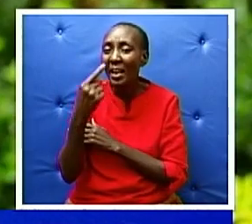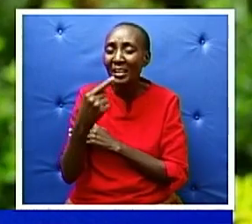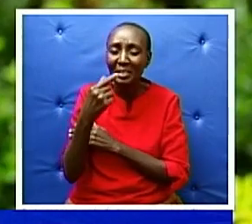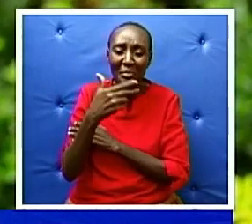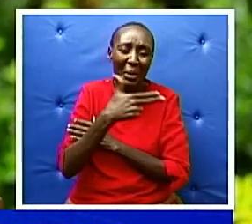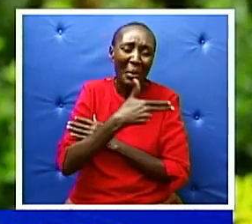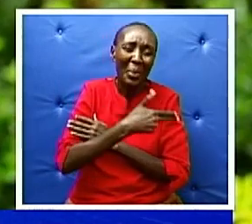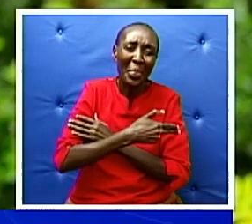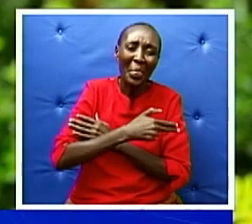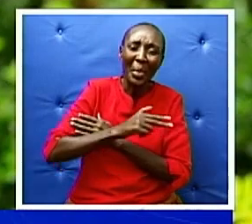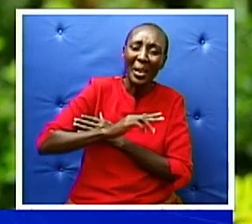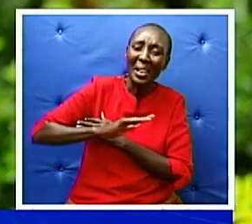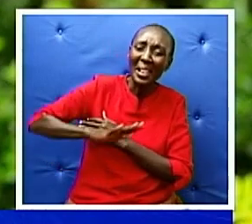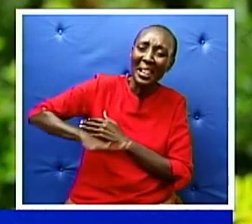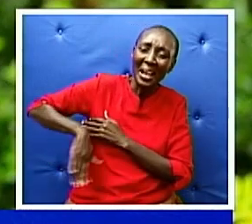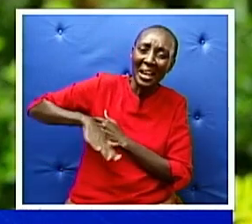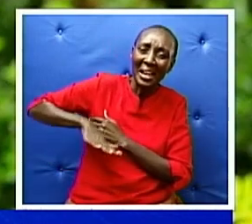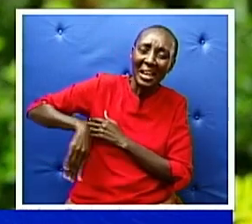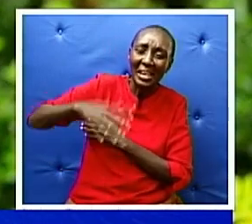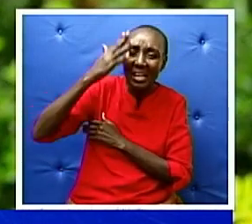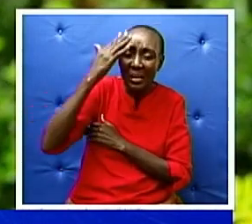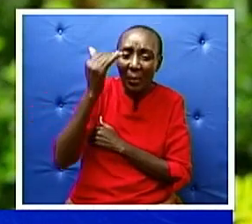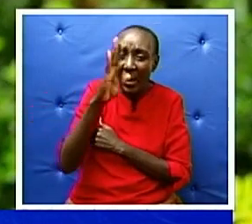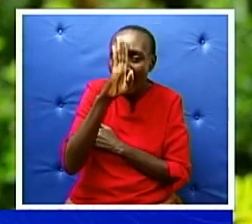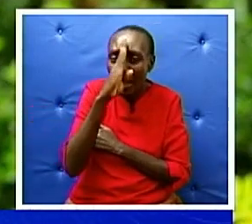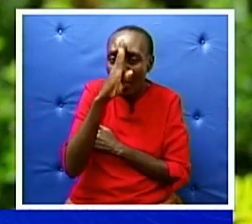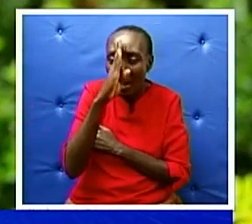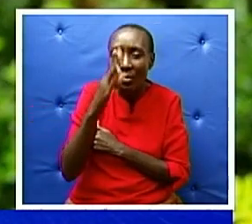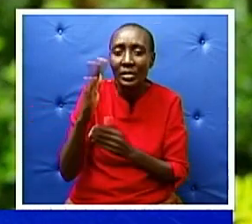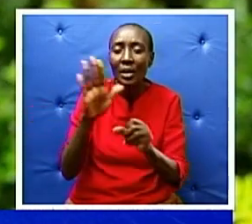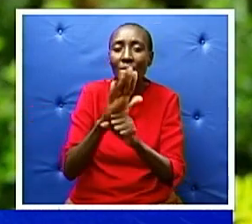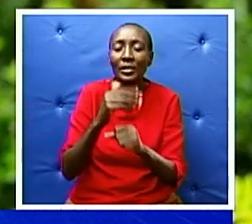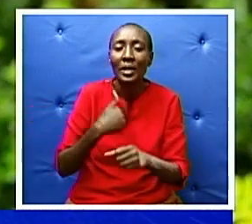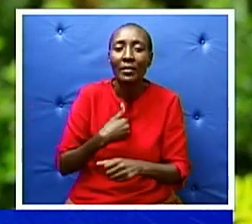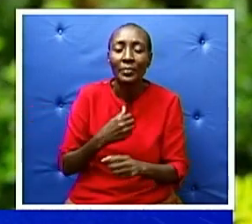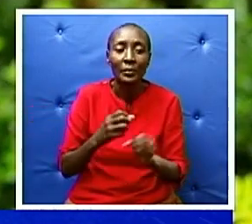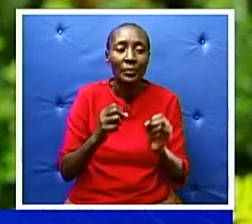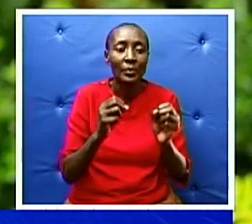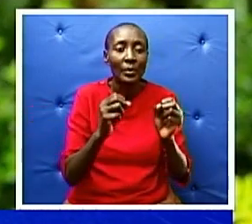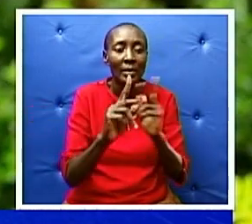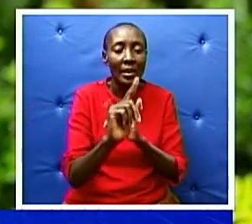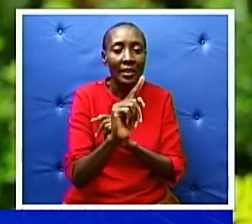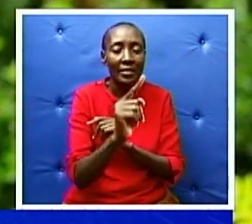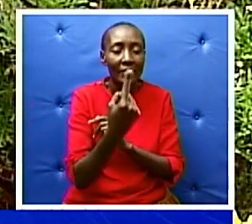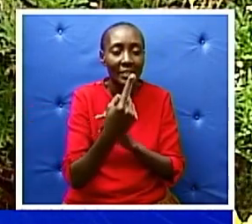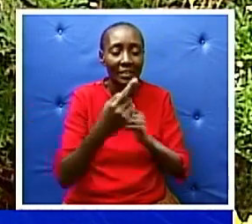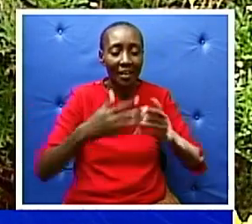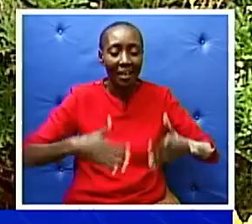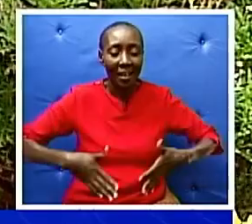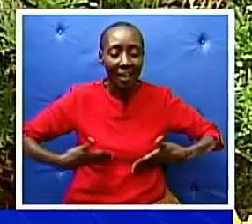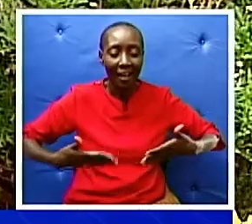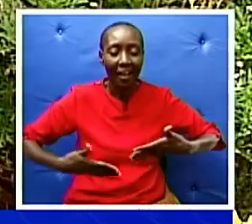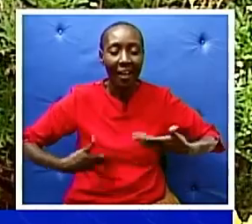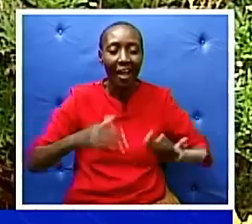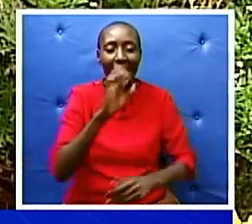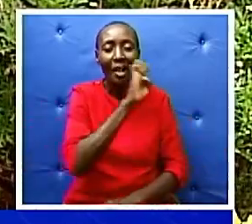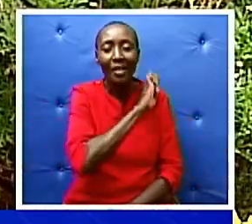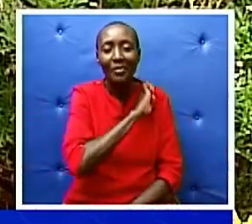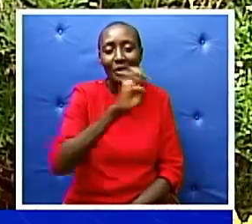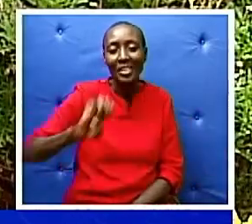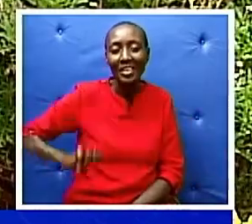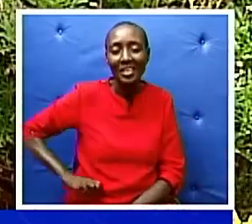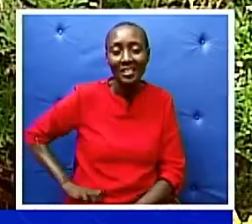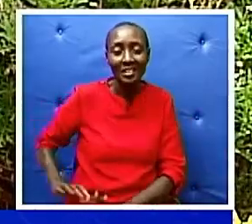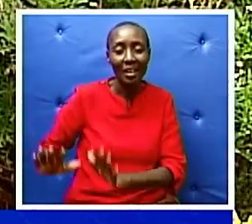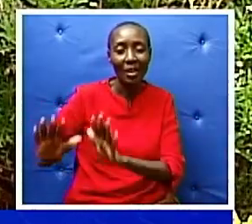late, considering we had so many doubts. Okay, first of all, happy Easter. But I would